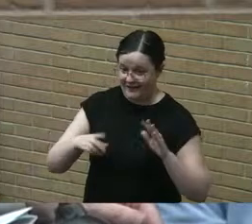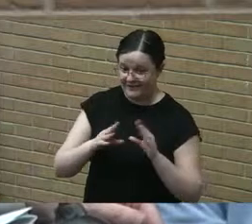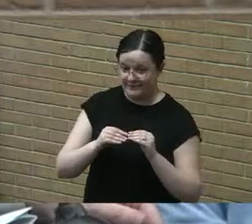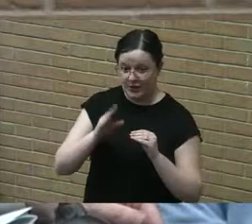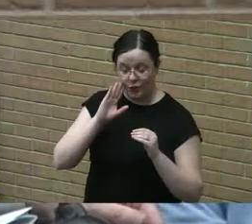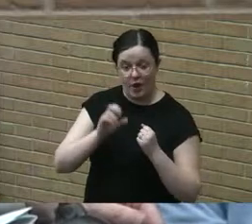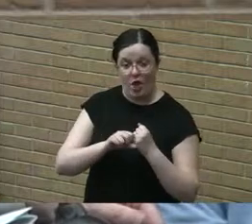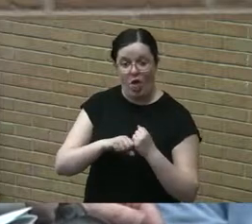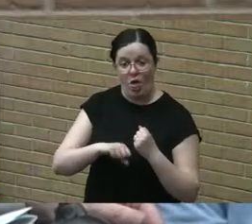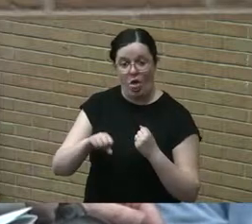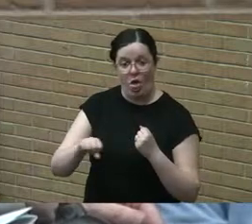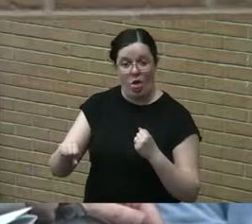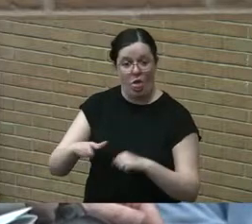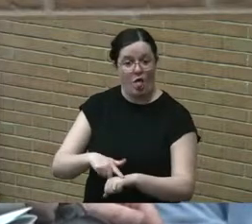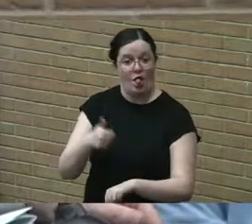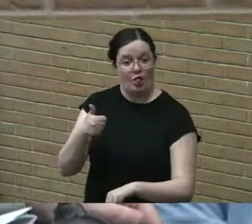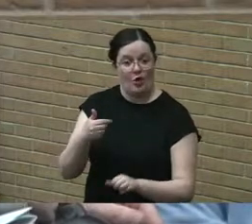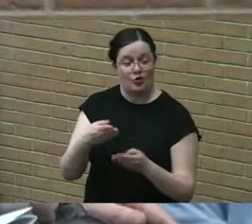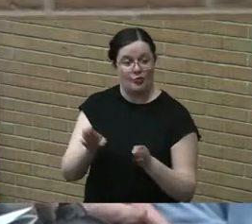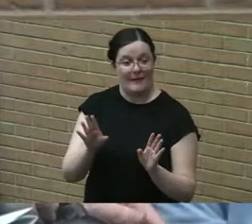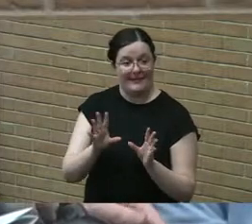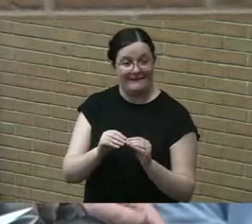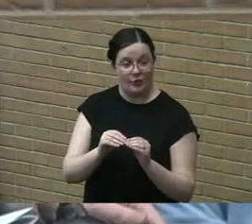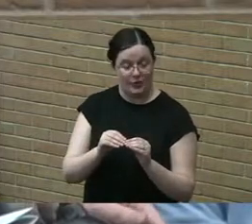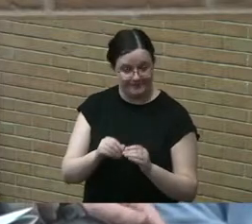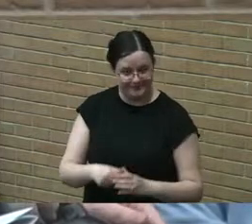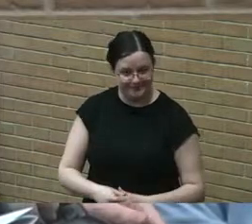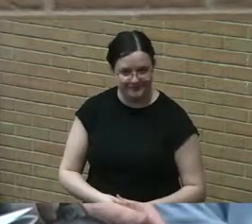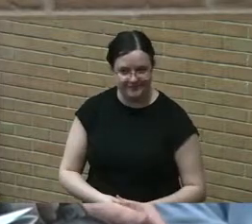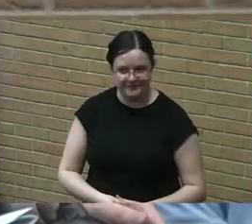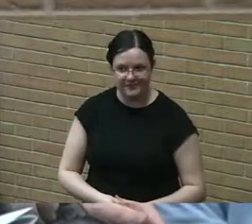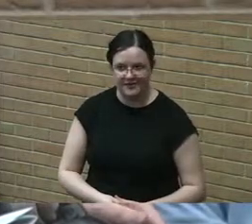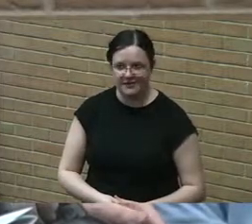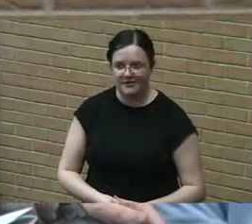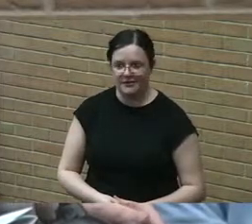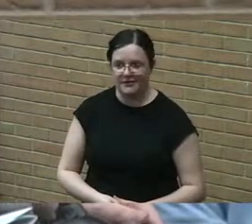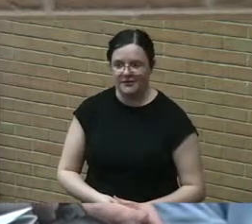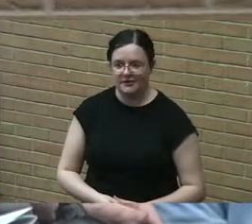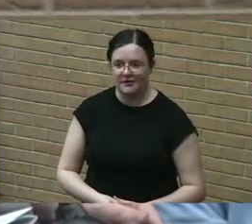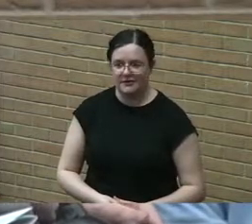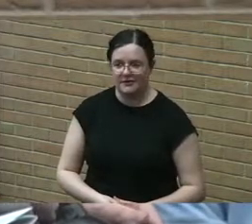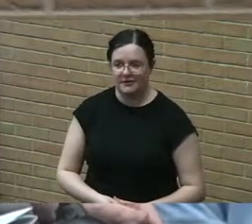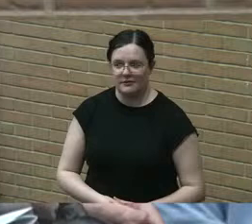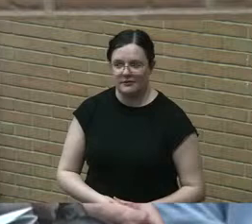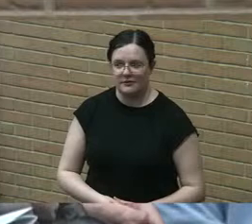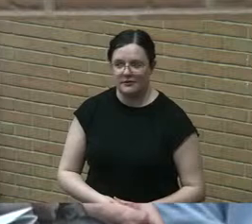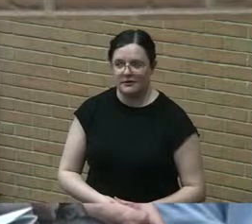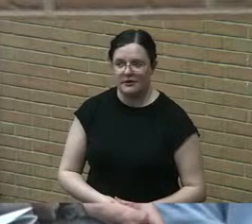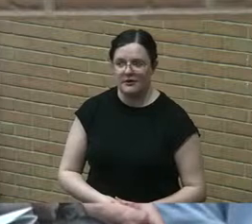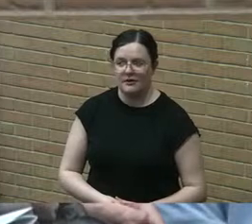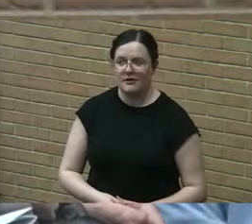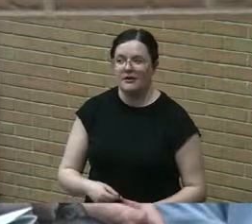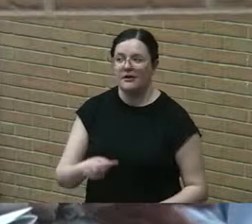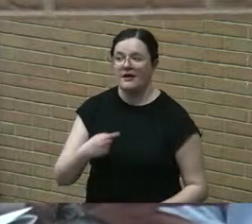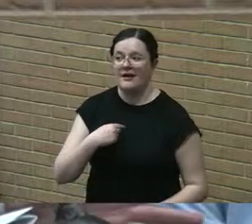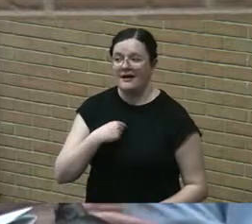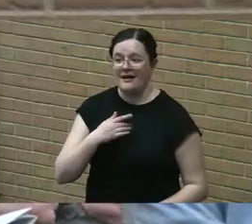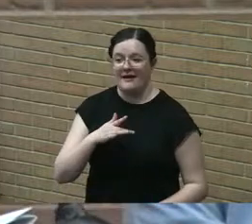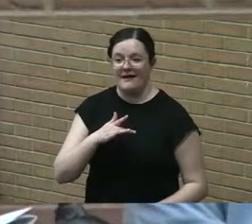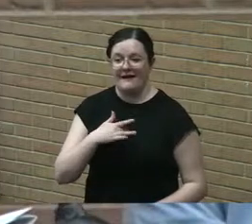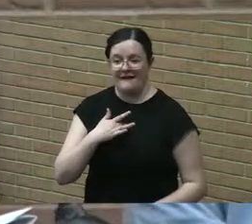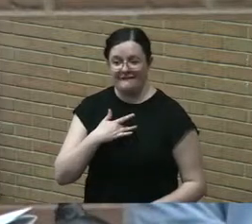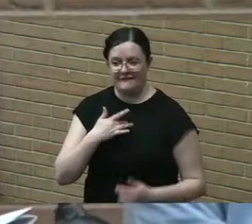in the public forum. I feel qualified to be able to make the presentation fully on my own